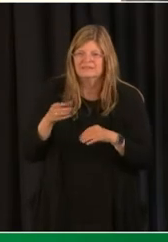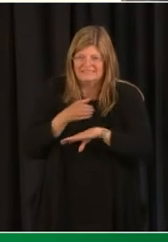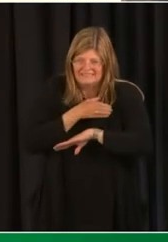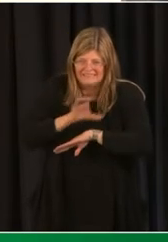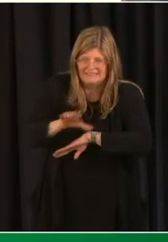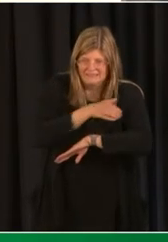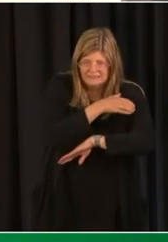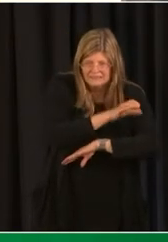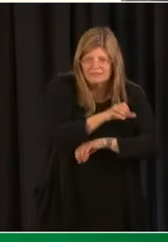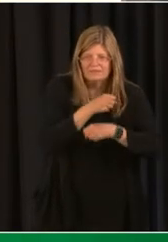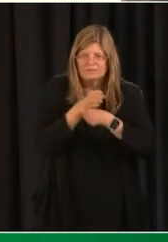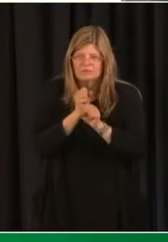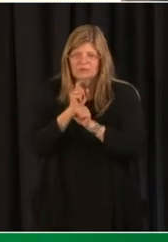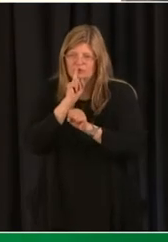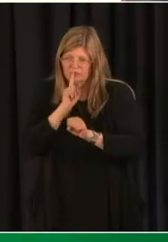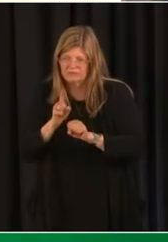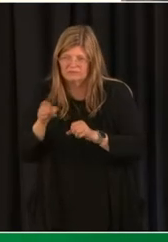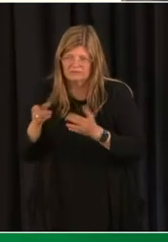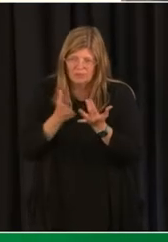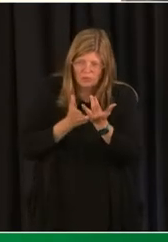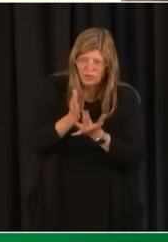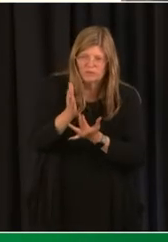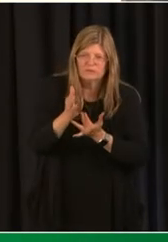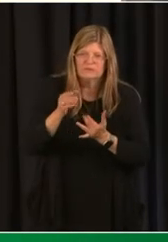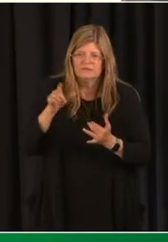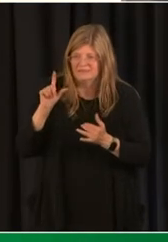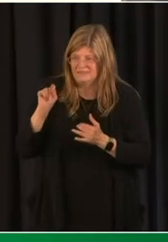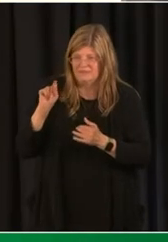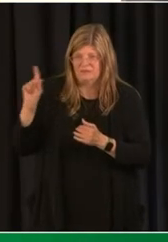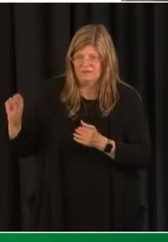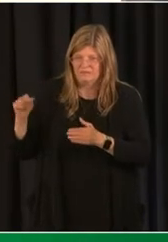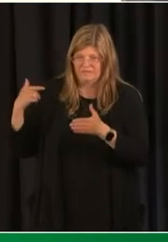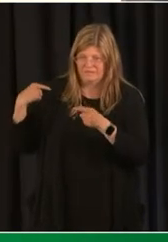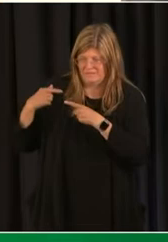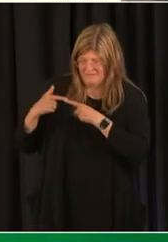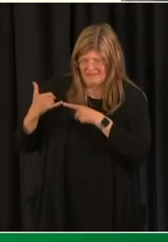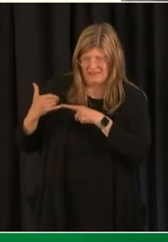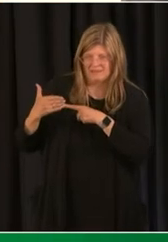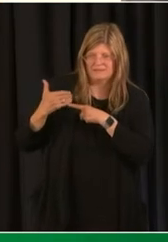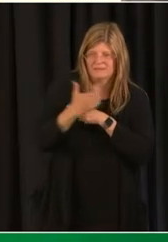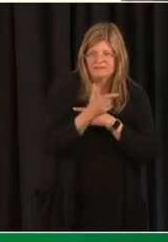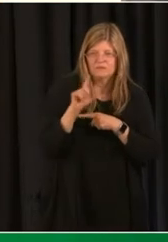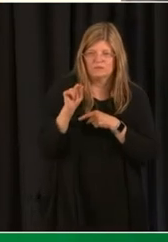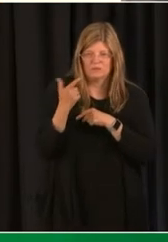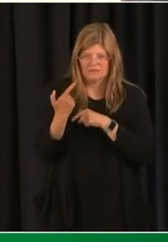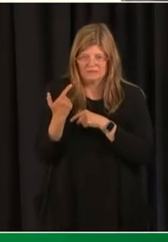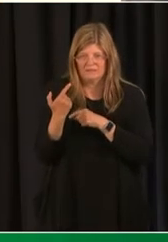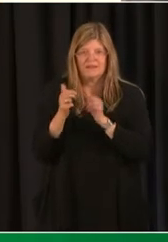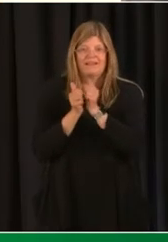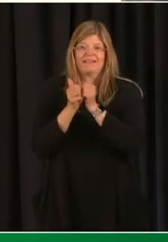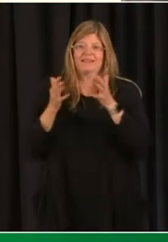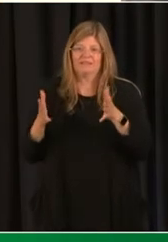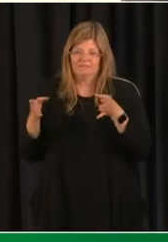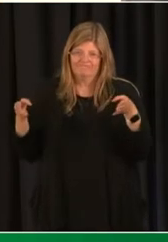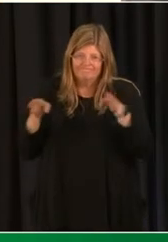them to make it through the end of 2020 and the beginning of 21 by at least receiving some of the rent assistance